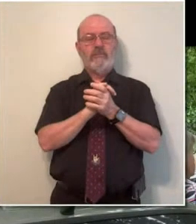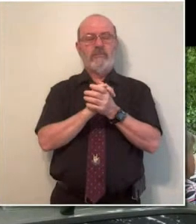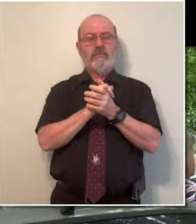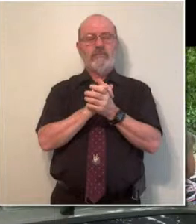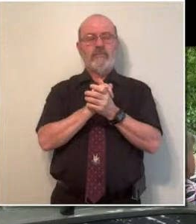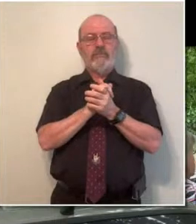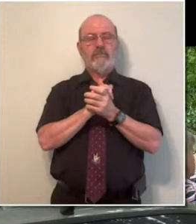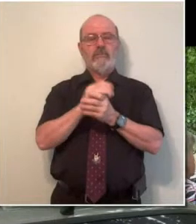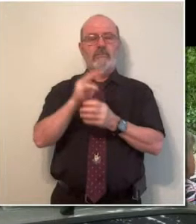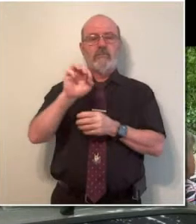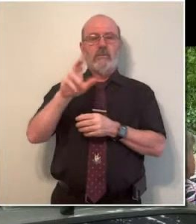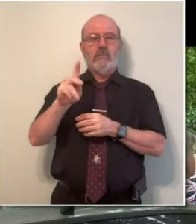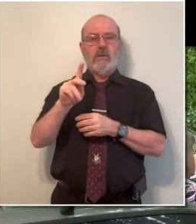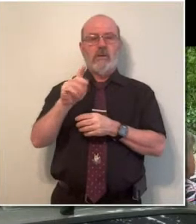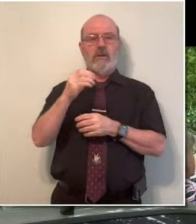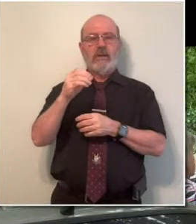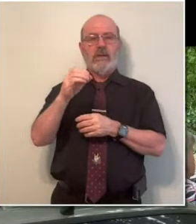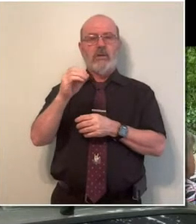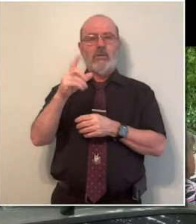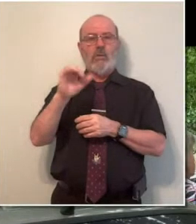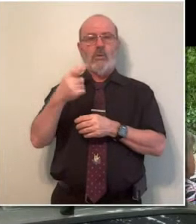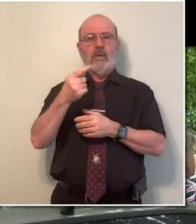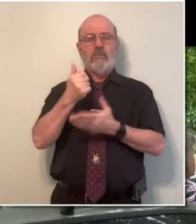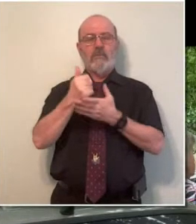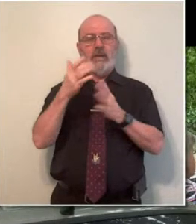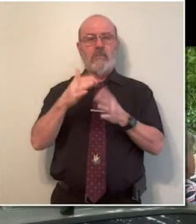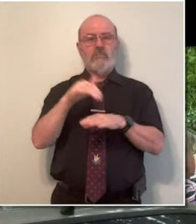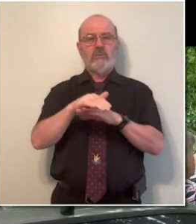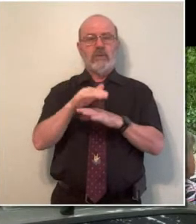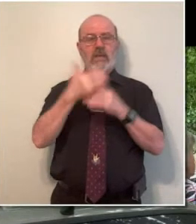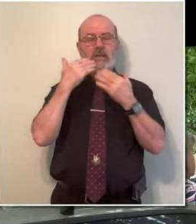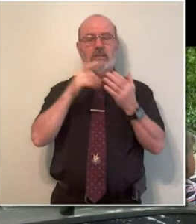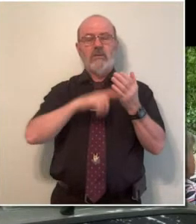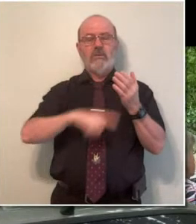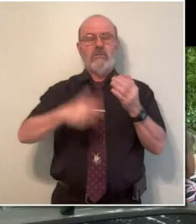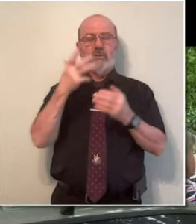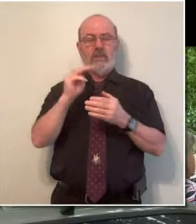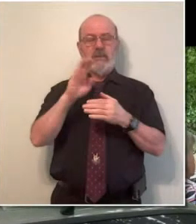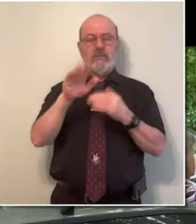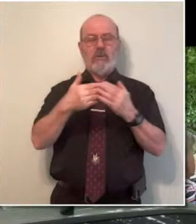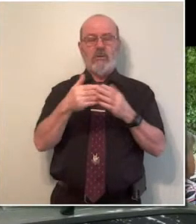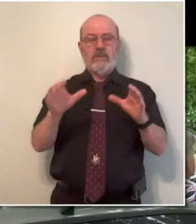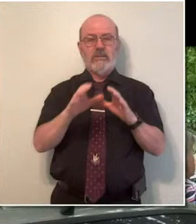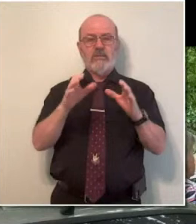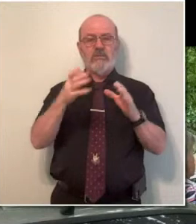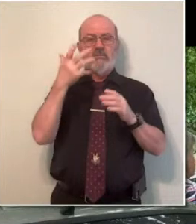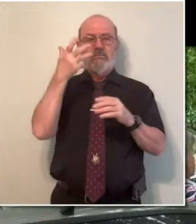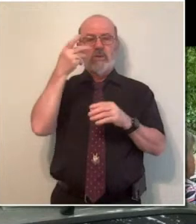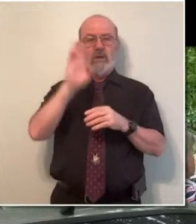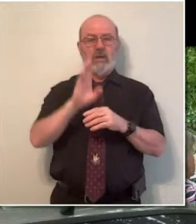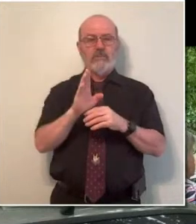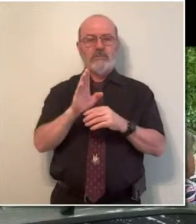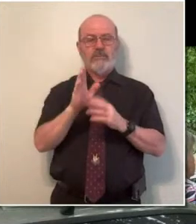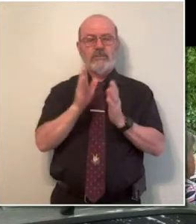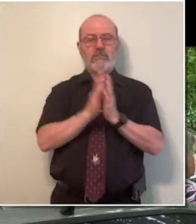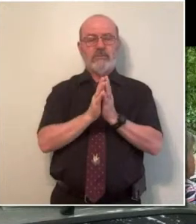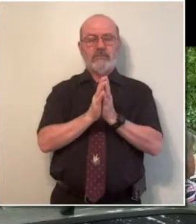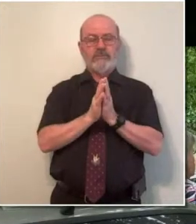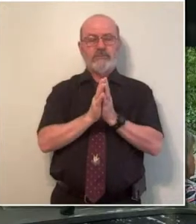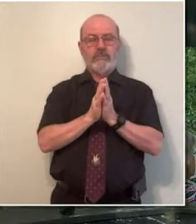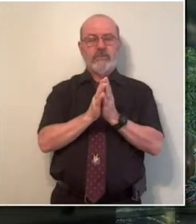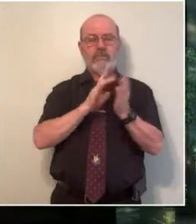Mark and Oleg were my helpers tonight. I thank the Lord for them and all they do for him. Please pray for the Lord